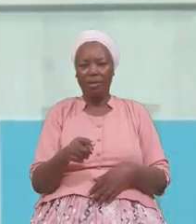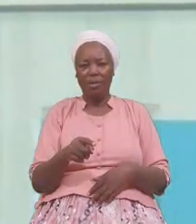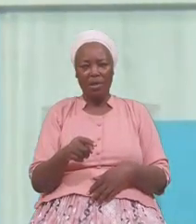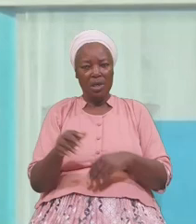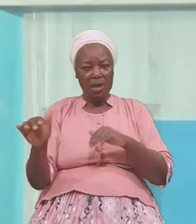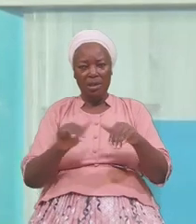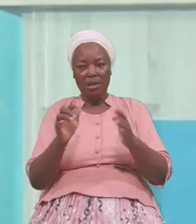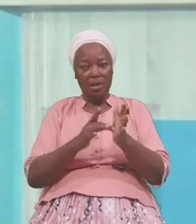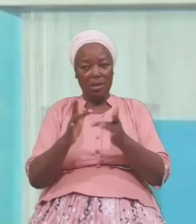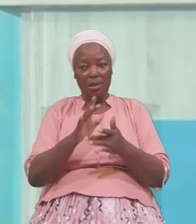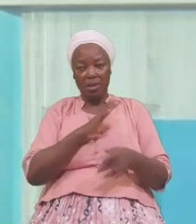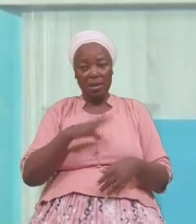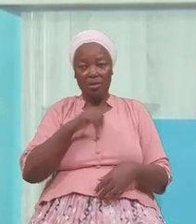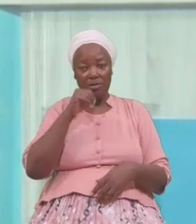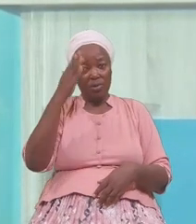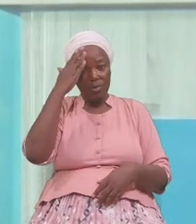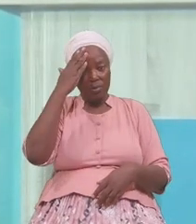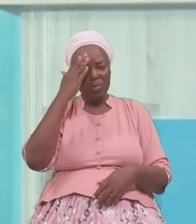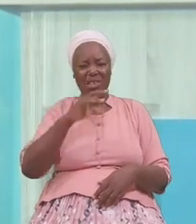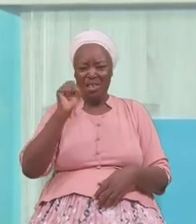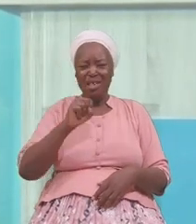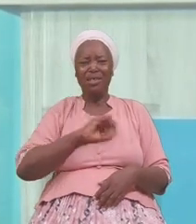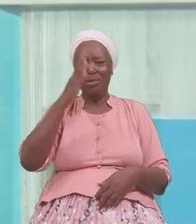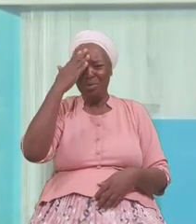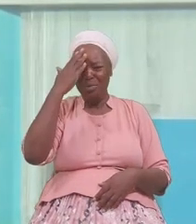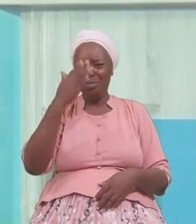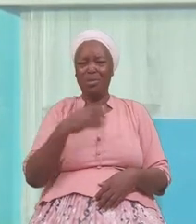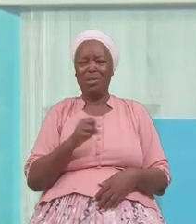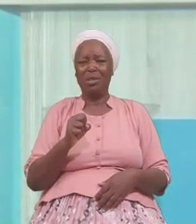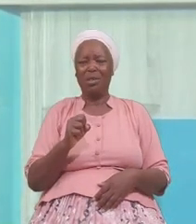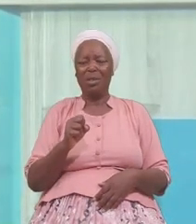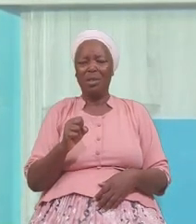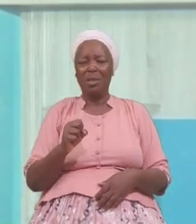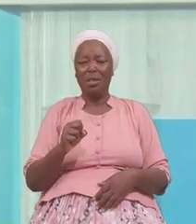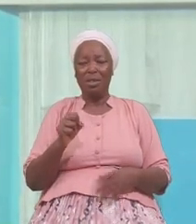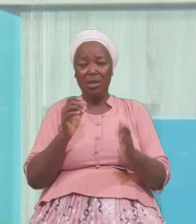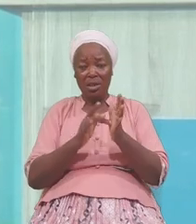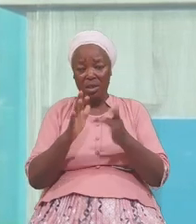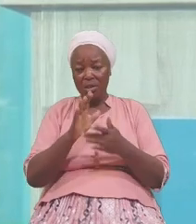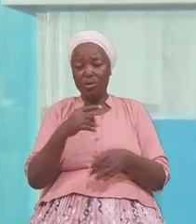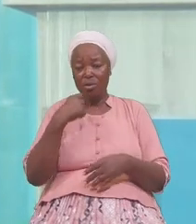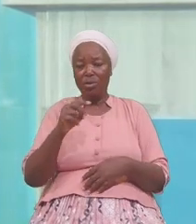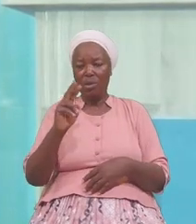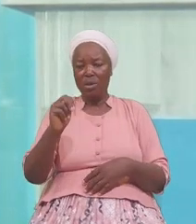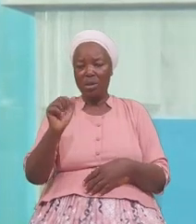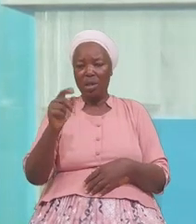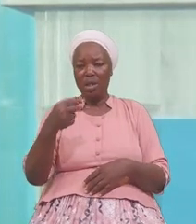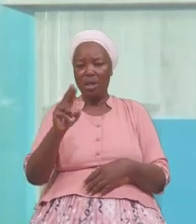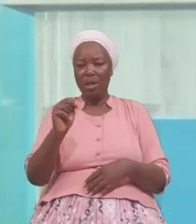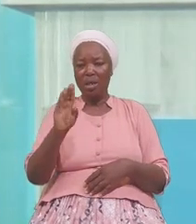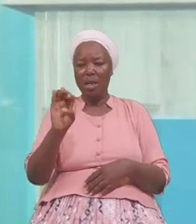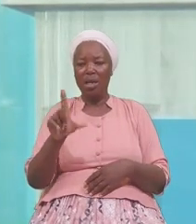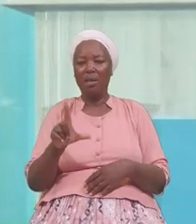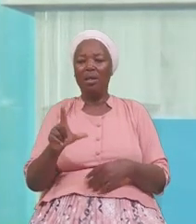Jesus know? Of course he knew. He told Nathanael, when you were under that